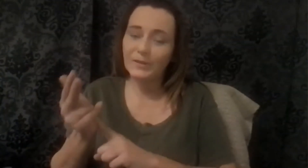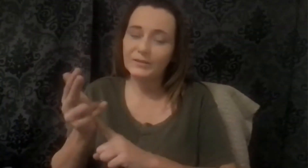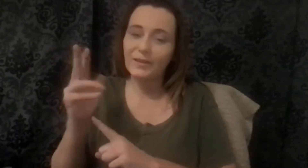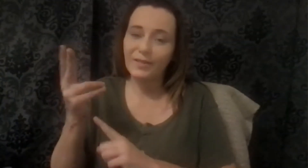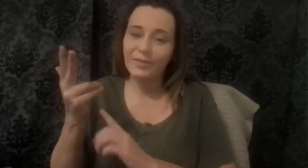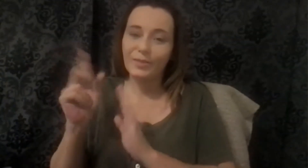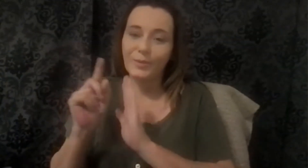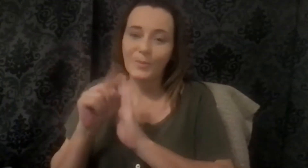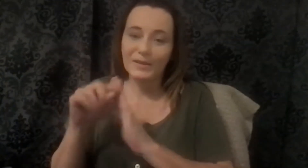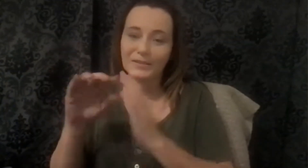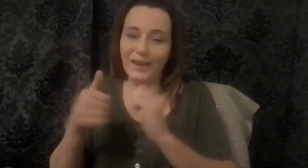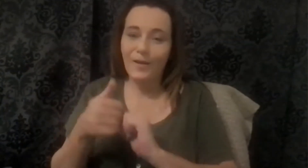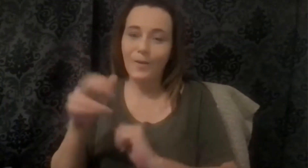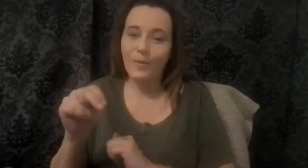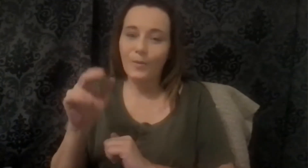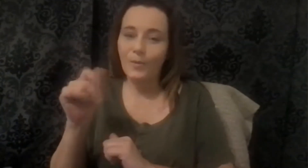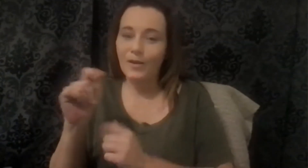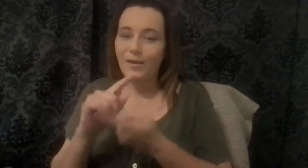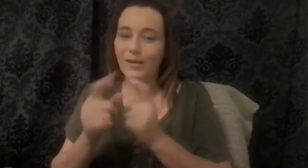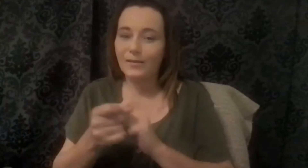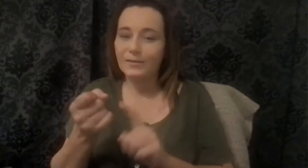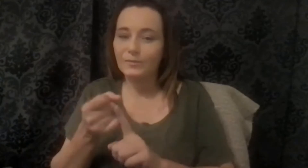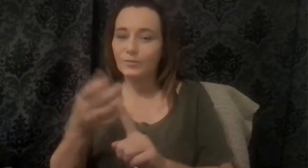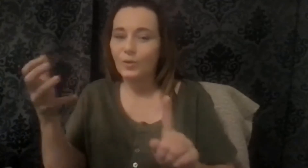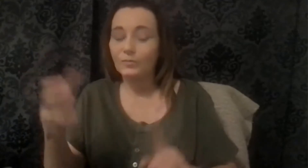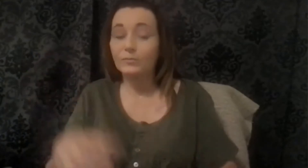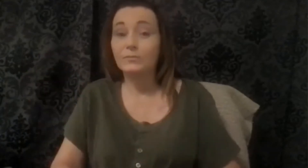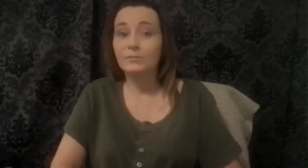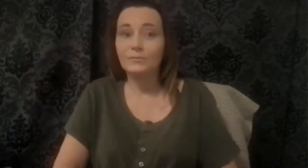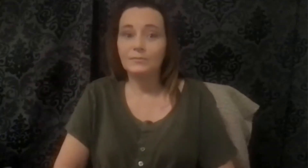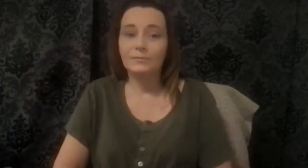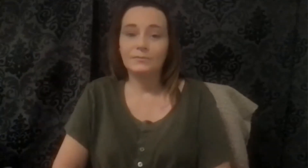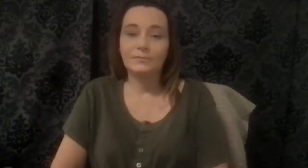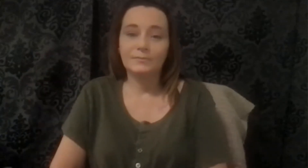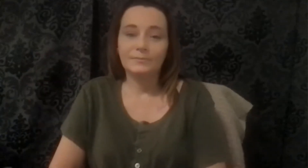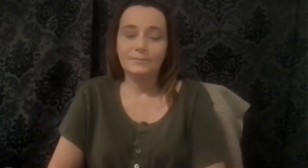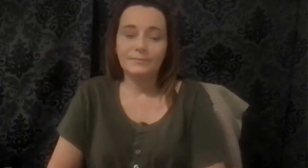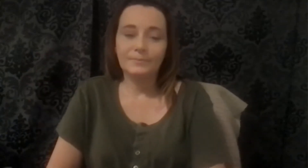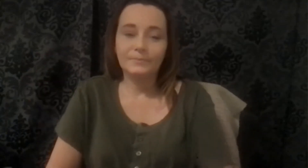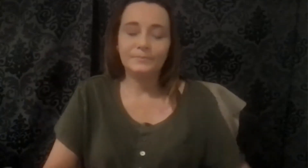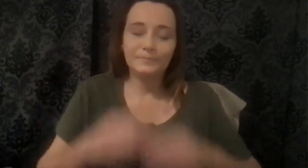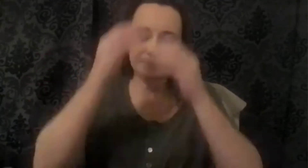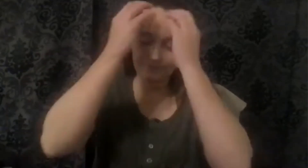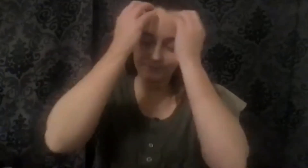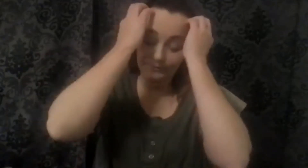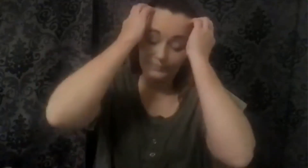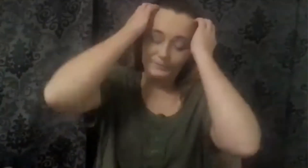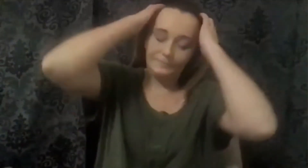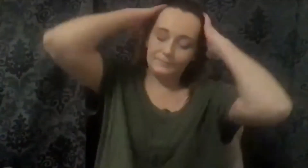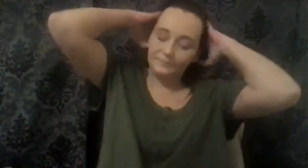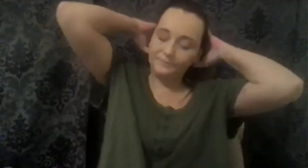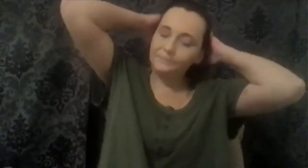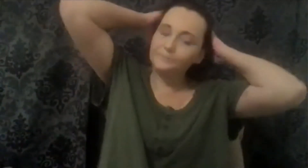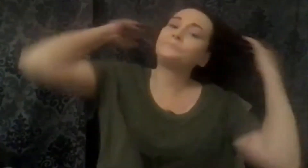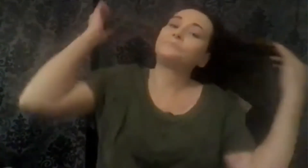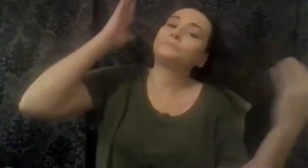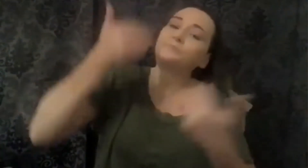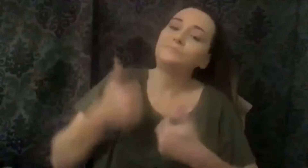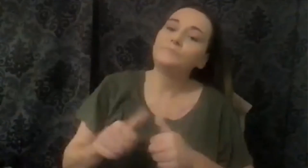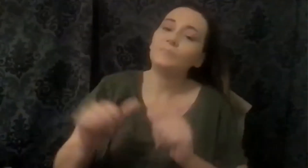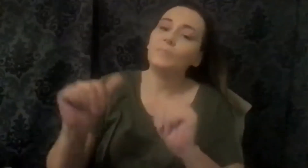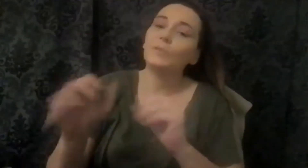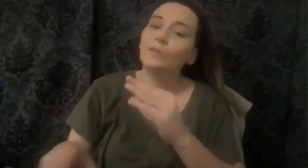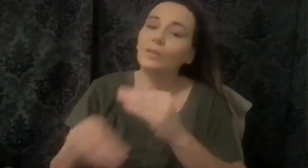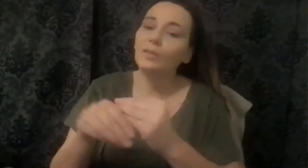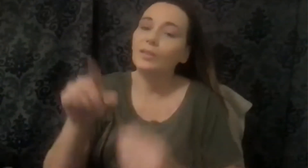3 minutes of how NA has grown. Okay, great. And, we're gonna try to put that link on the, in the chat for that. It's a